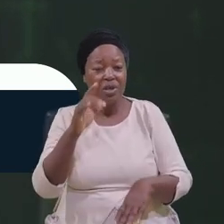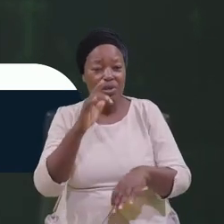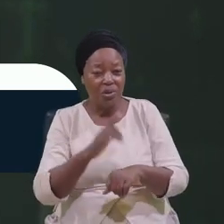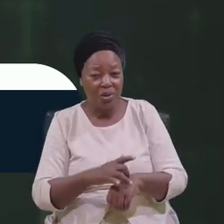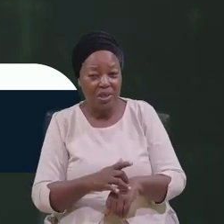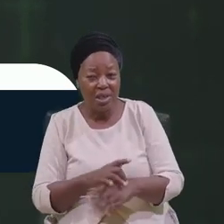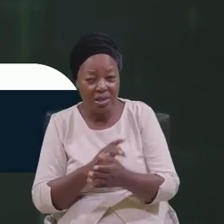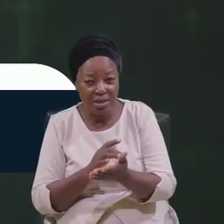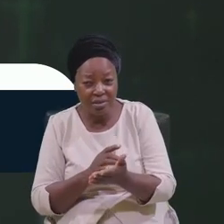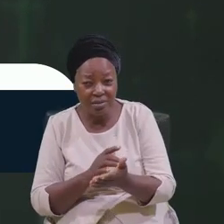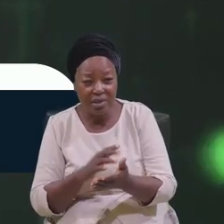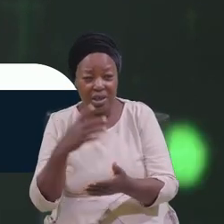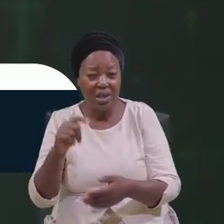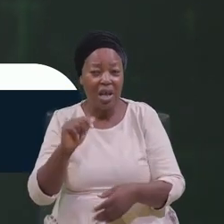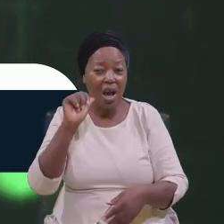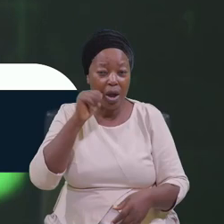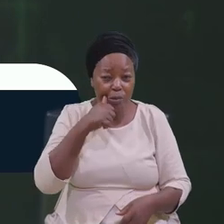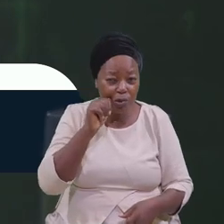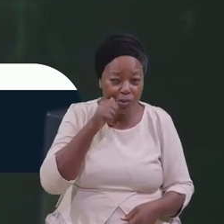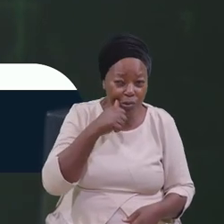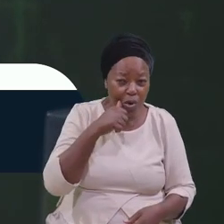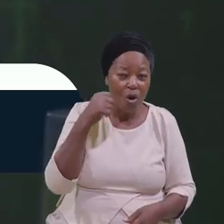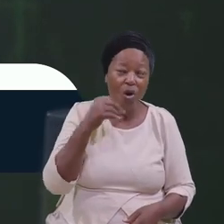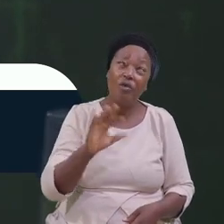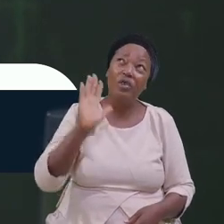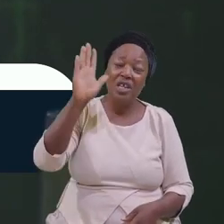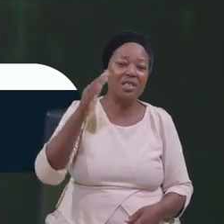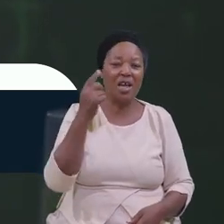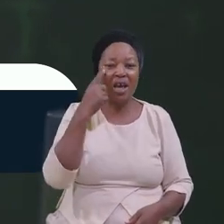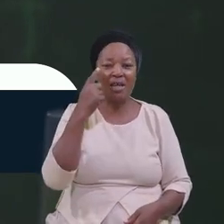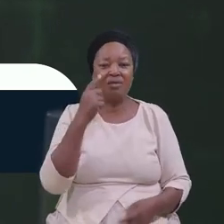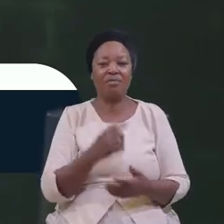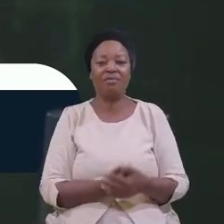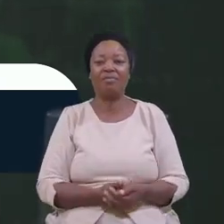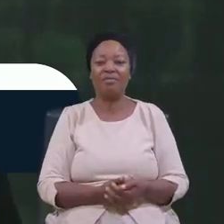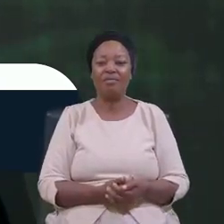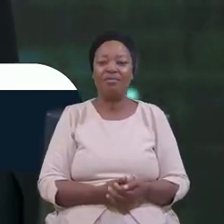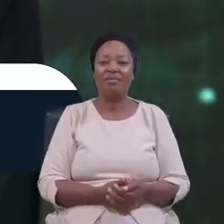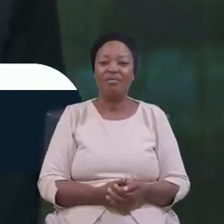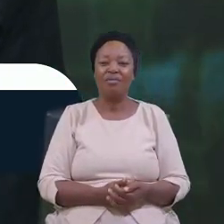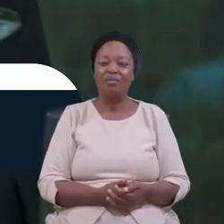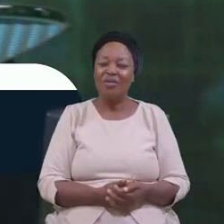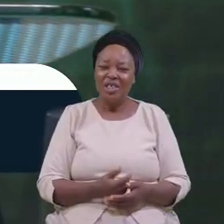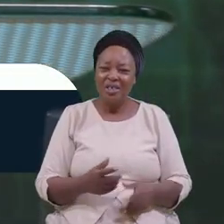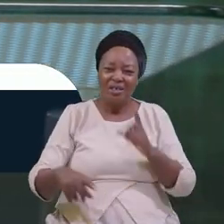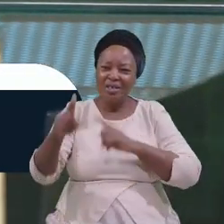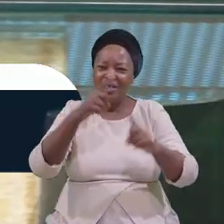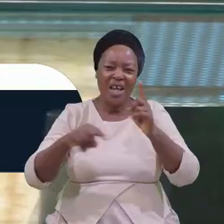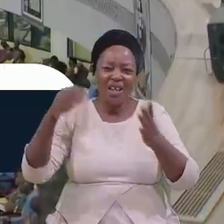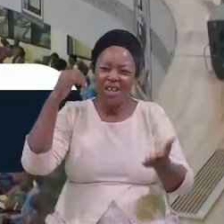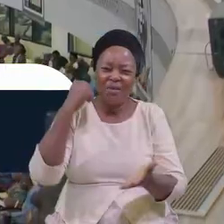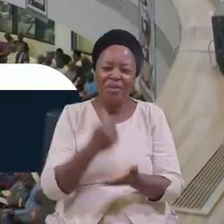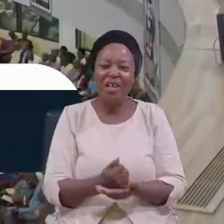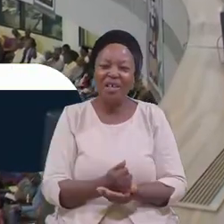touches the apple of his eye. Better amen. Amen.